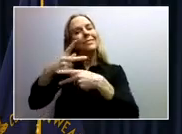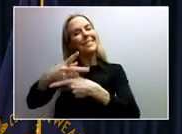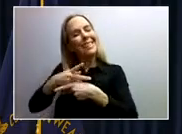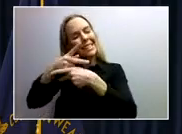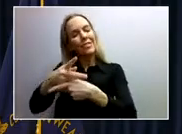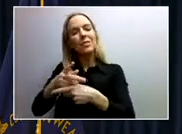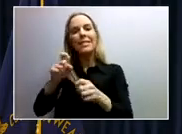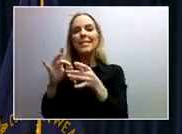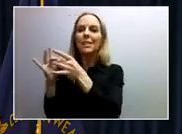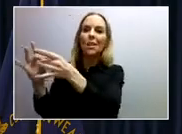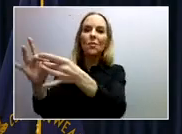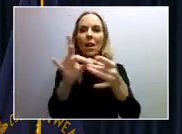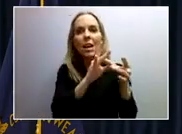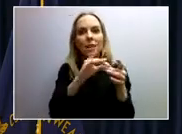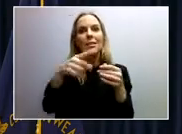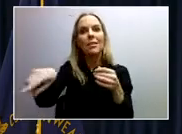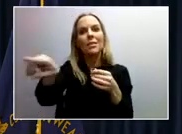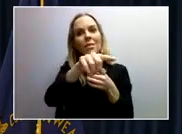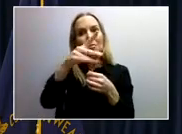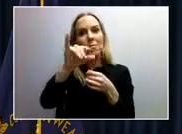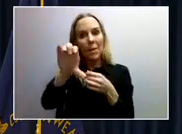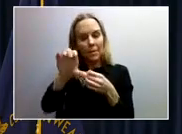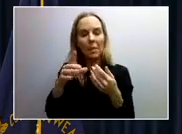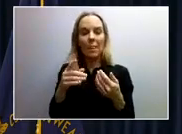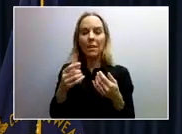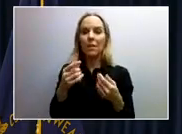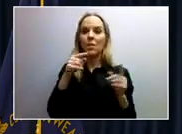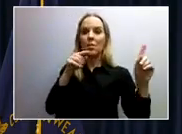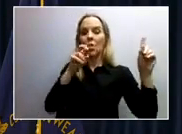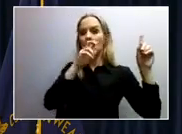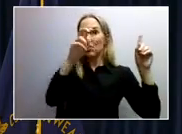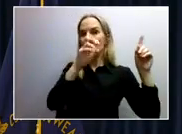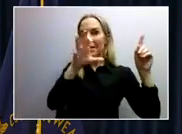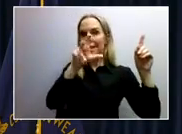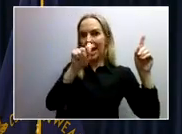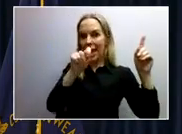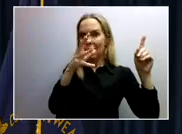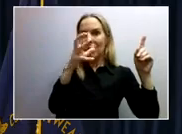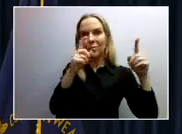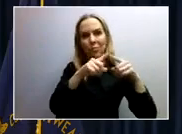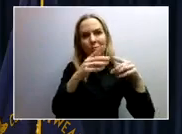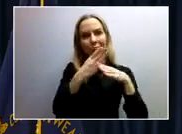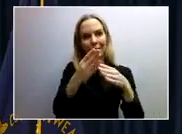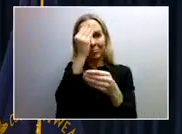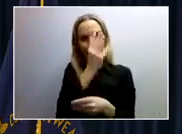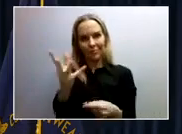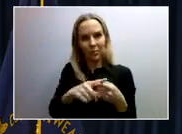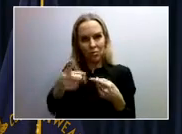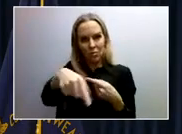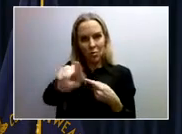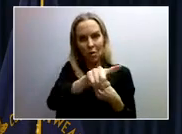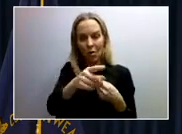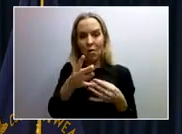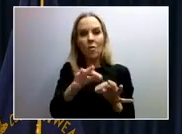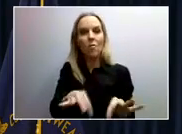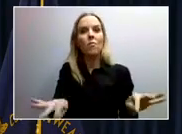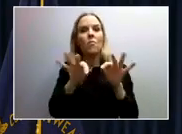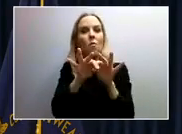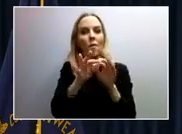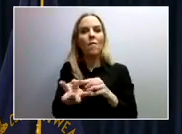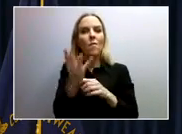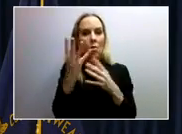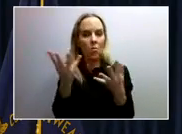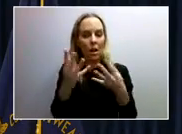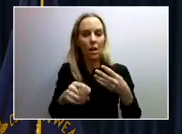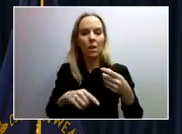the public. So here are 4 things the Transportation Cabinet is asking people to do. Number 1, limit travel to what's